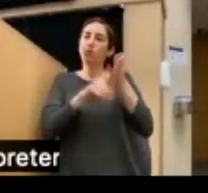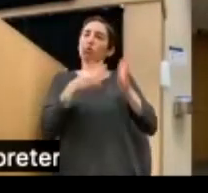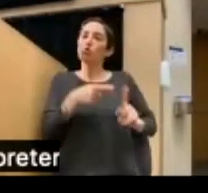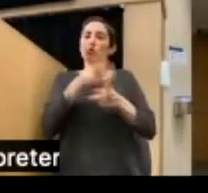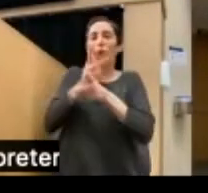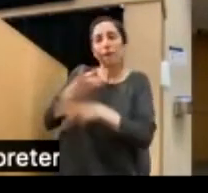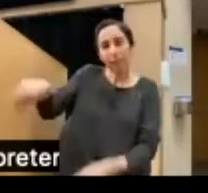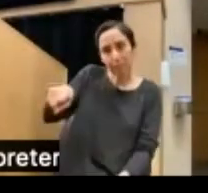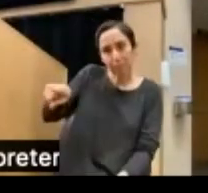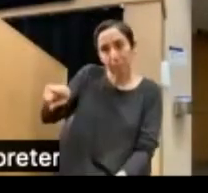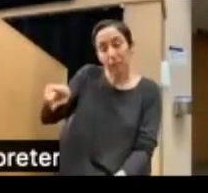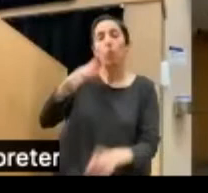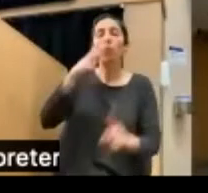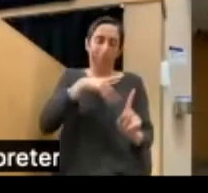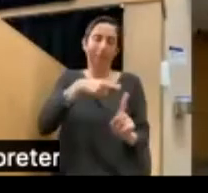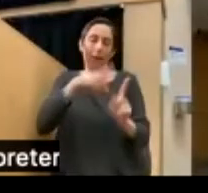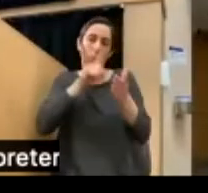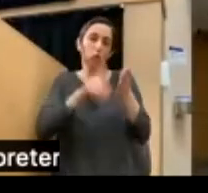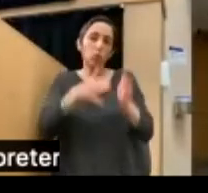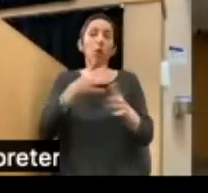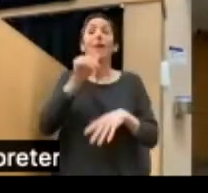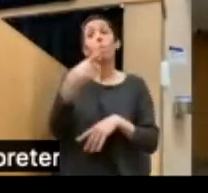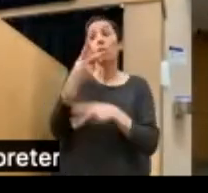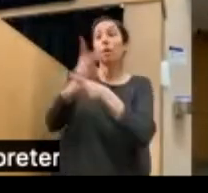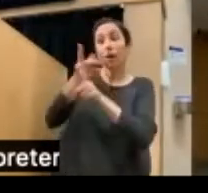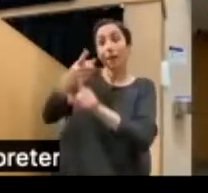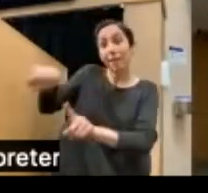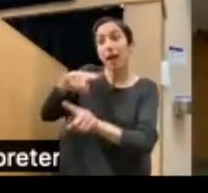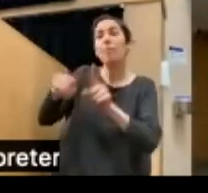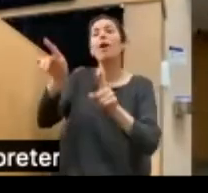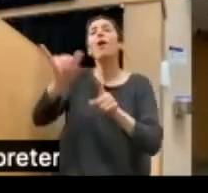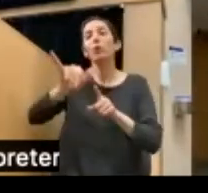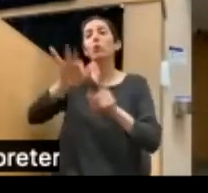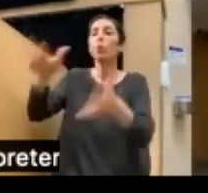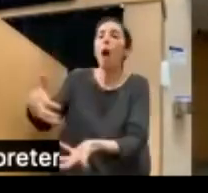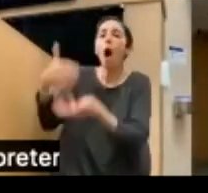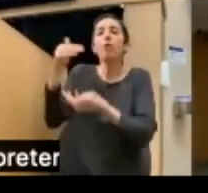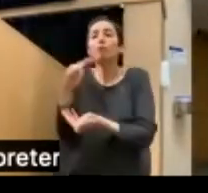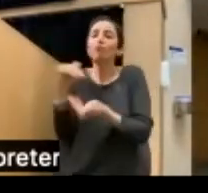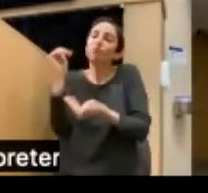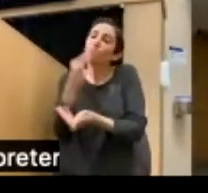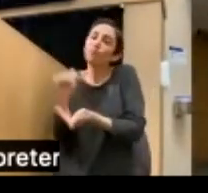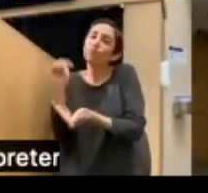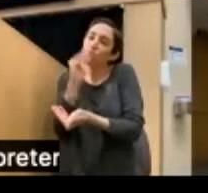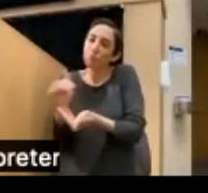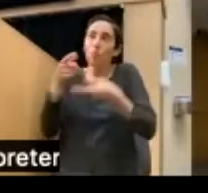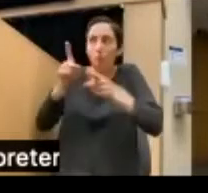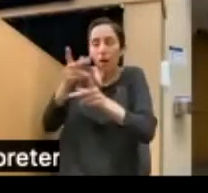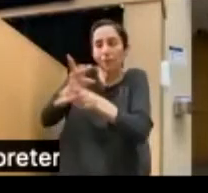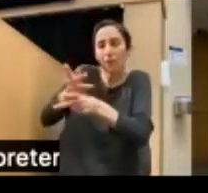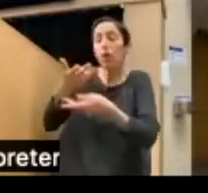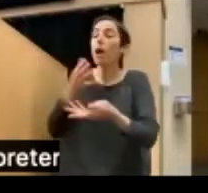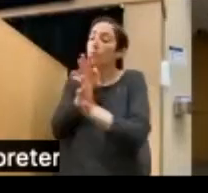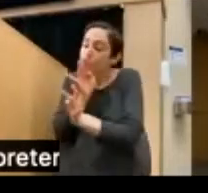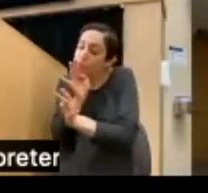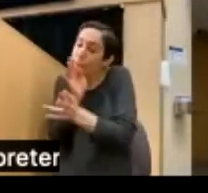just feeding the rabbits, she was also picking up the rabbits, she was petting the rabbits, she was talking to